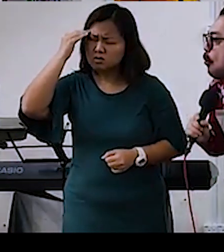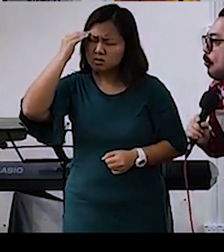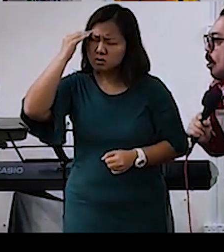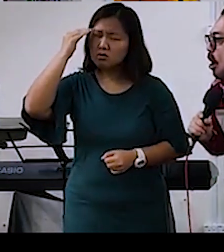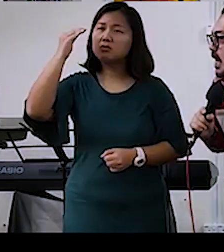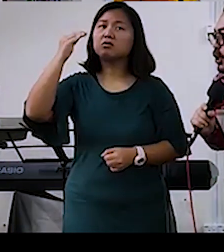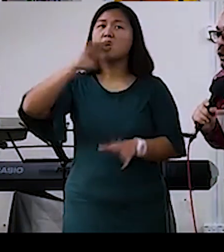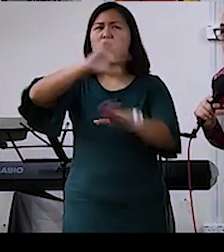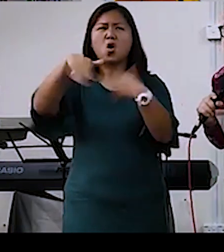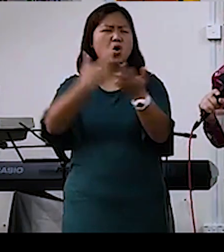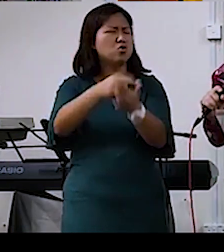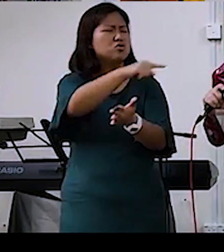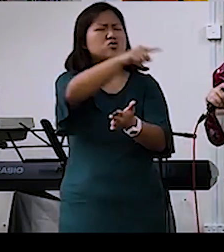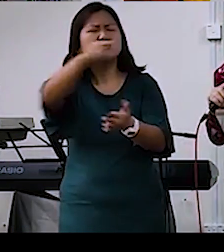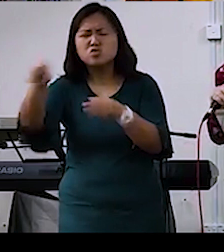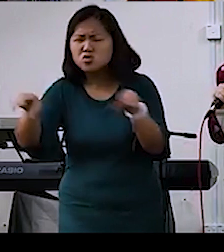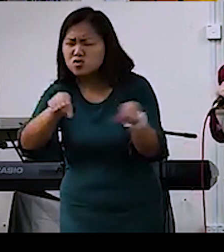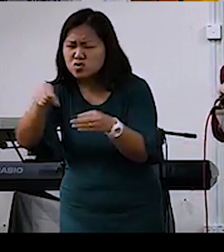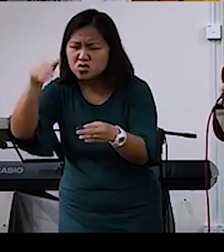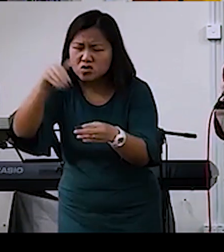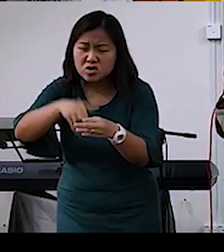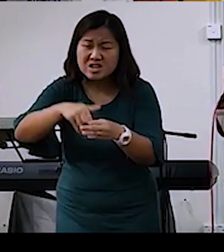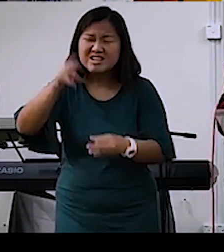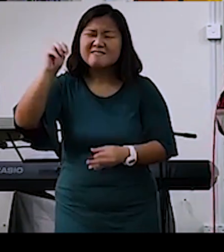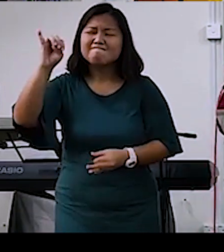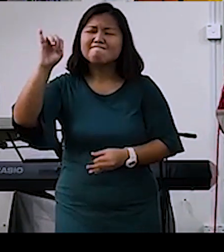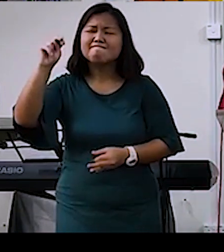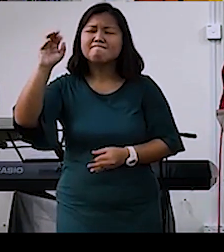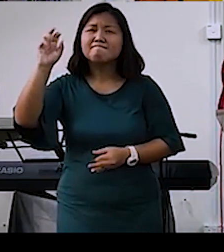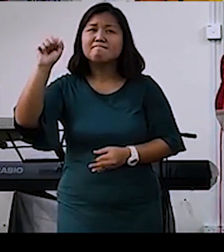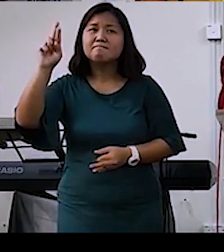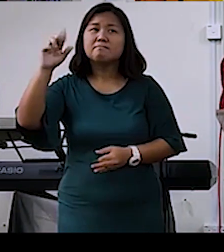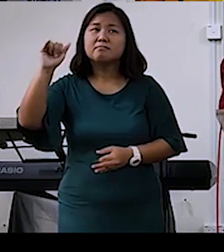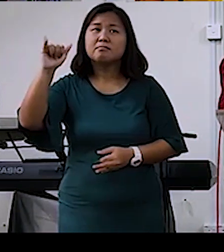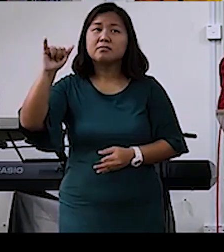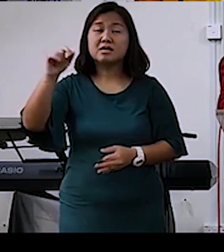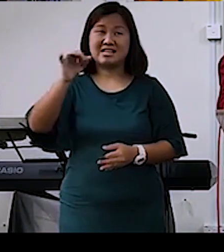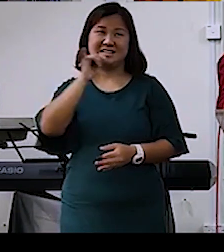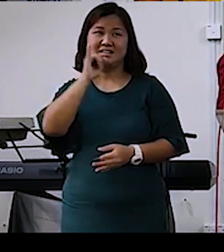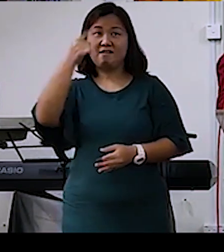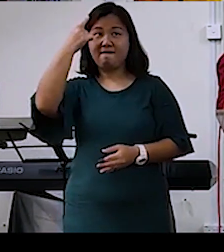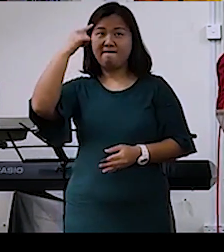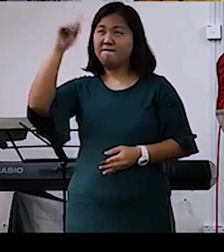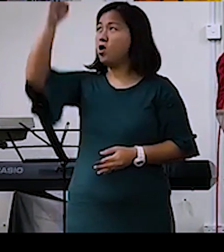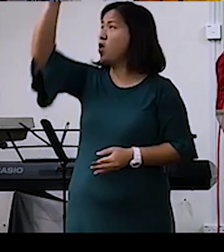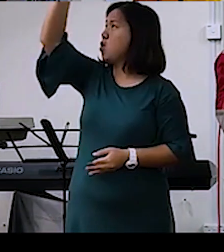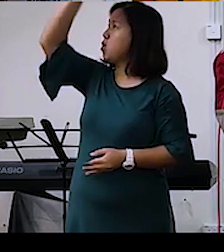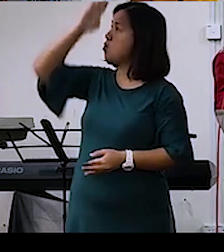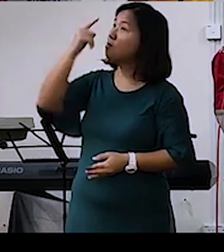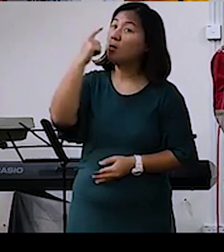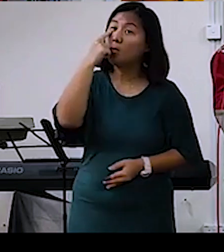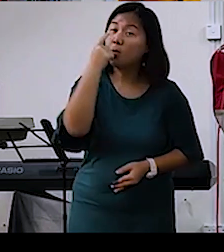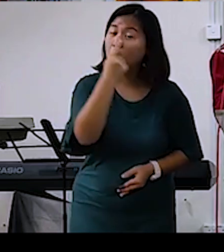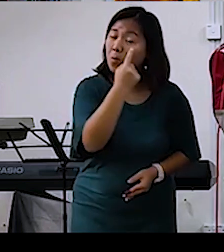you know.All that you do in ministry is for the sight of